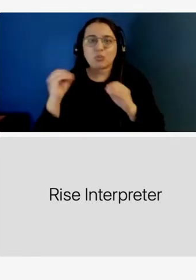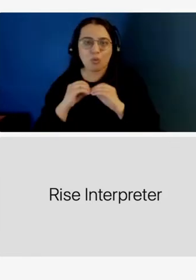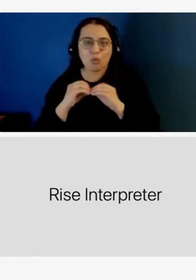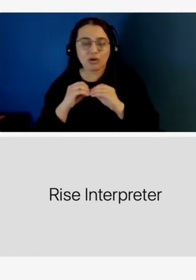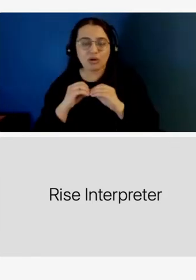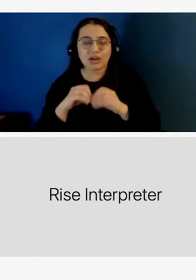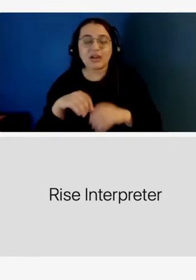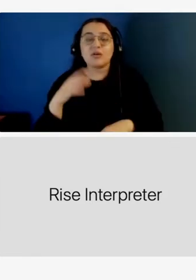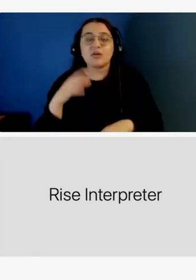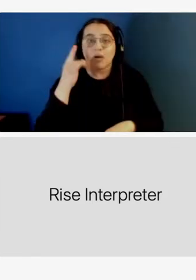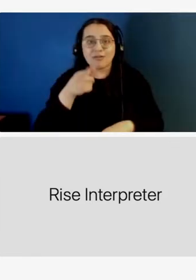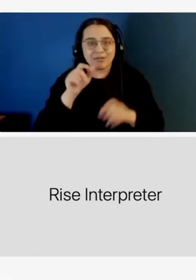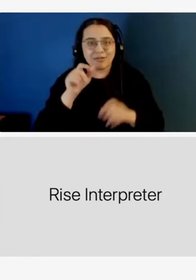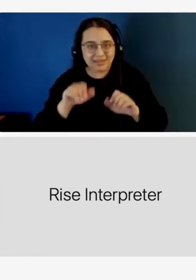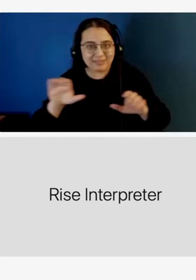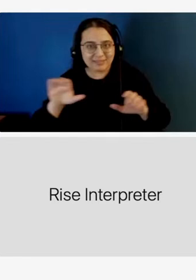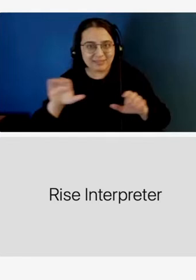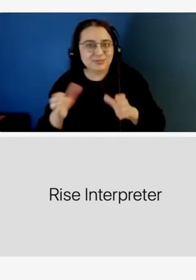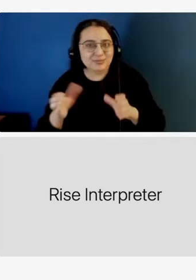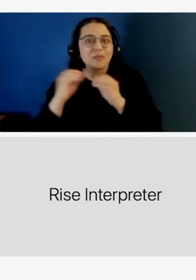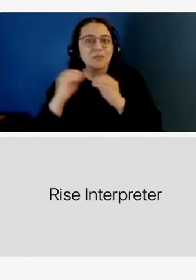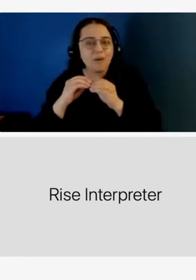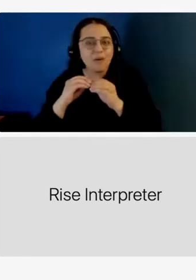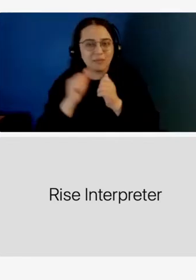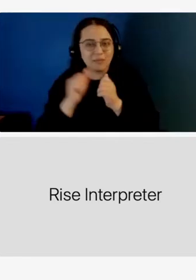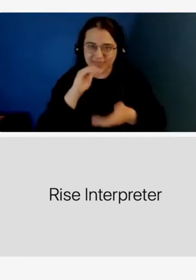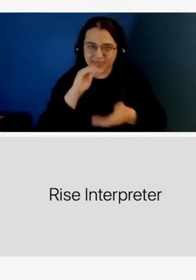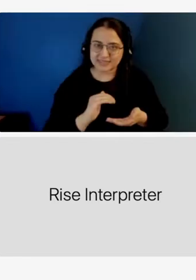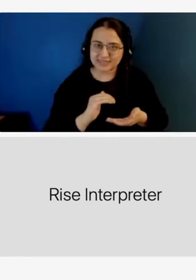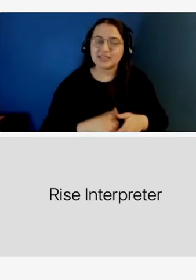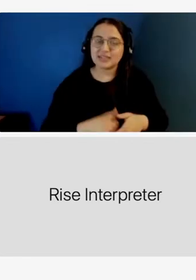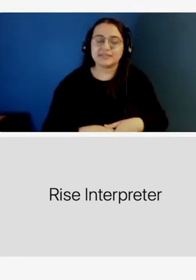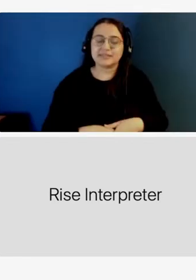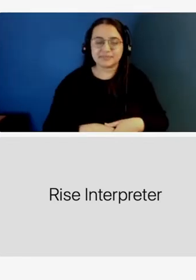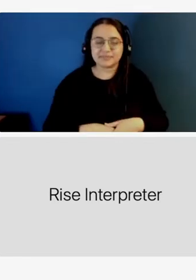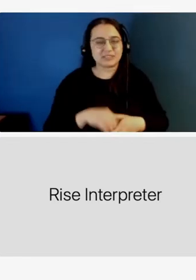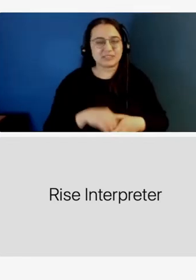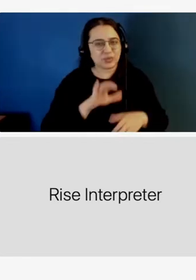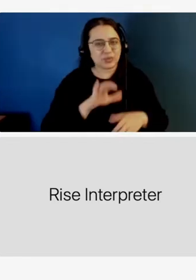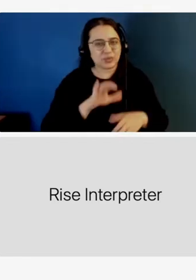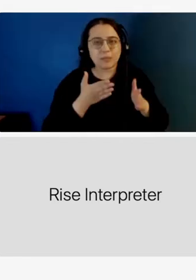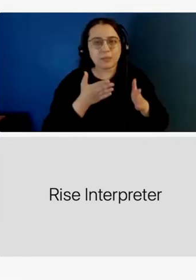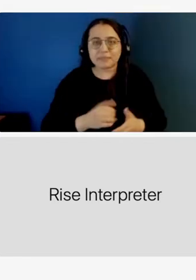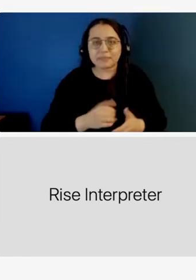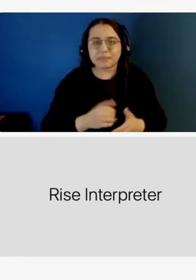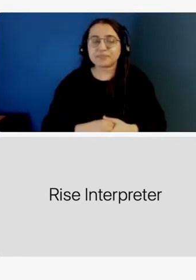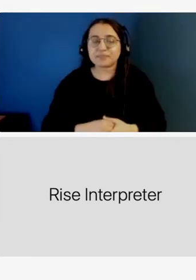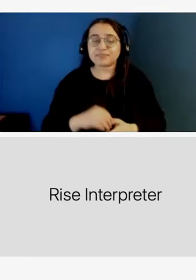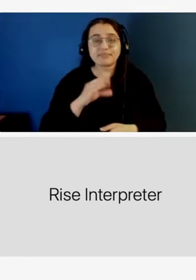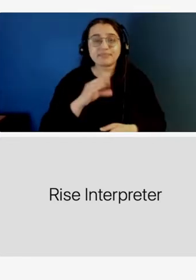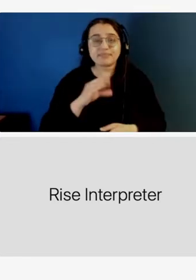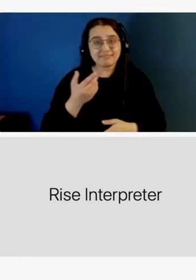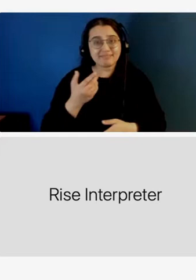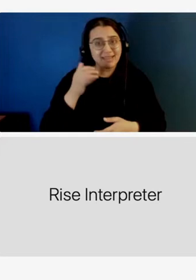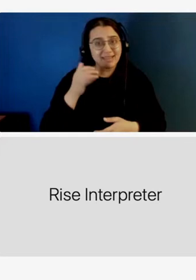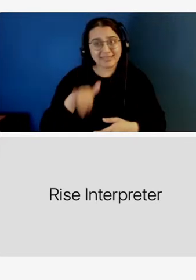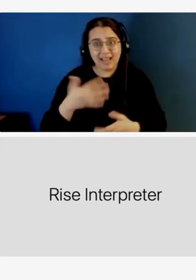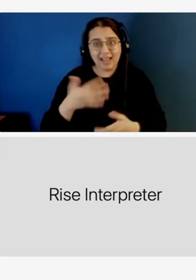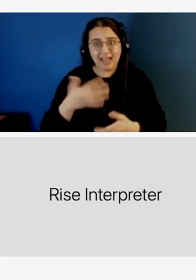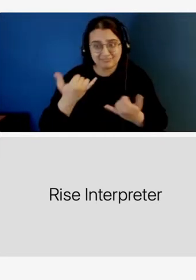share that they were able to, and they're not done, the year isn't over yet. So those other three will be done by this